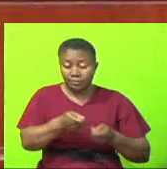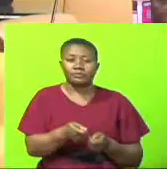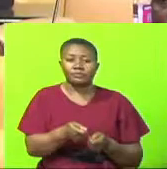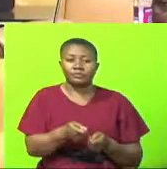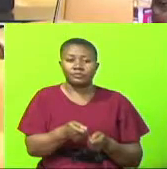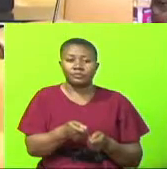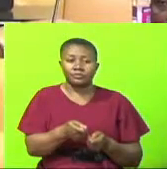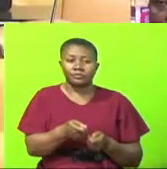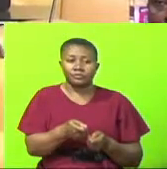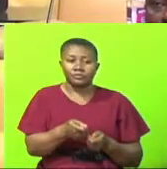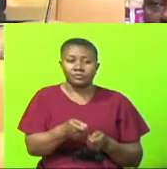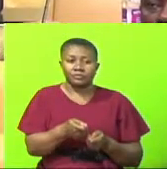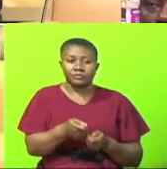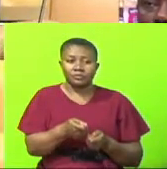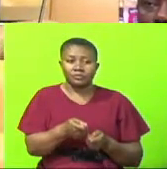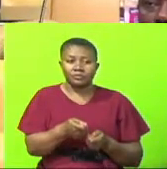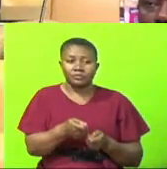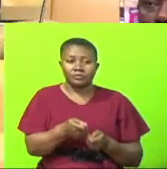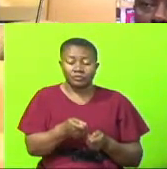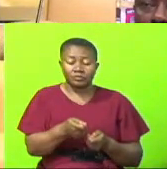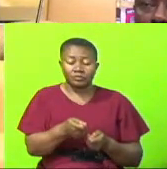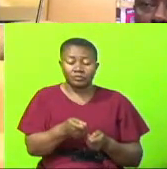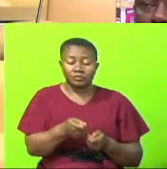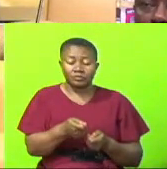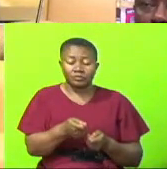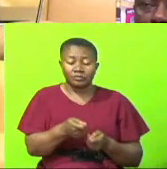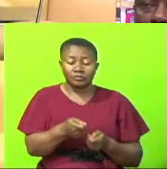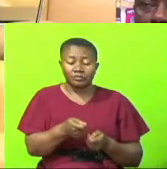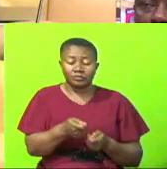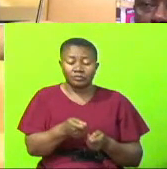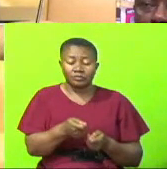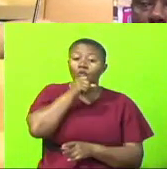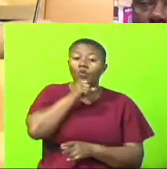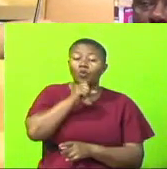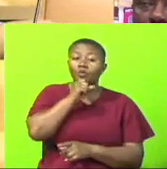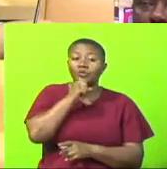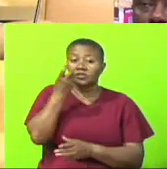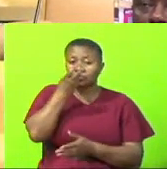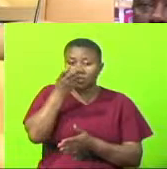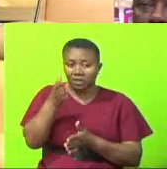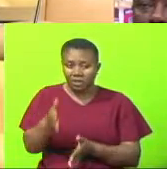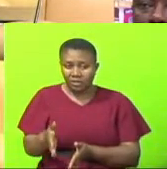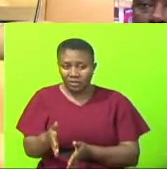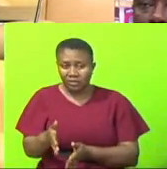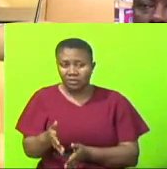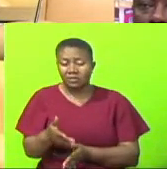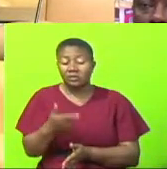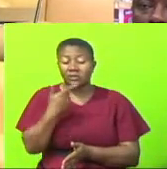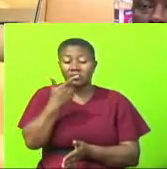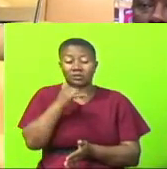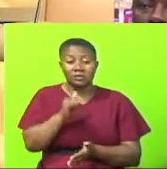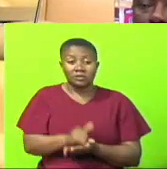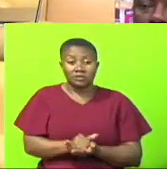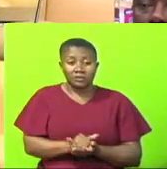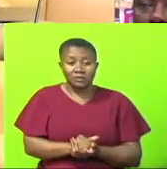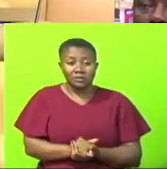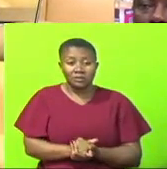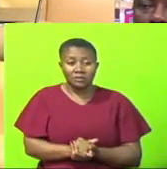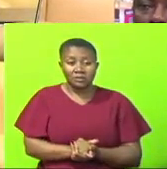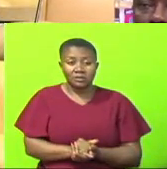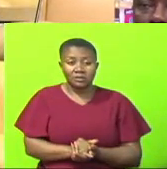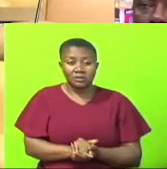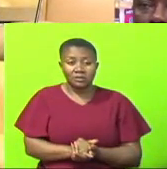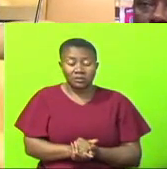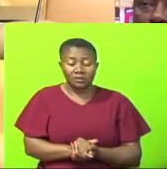Right Honorable Professor Michael Kwe is very clear. It's stating that based on